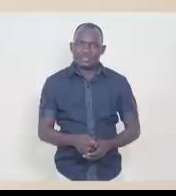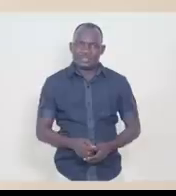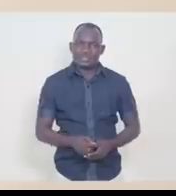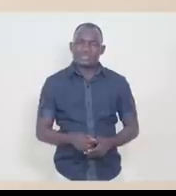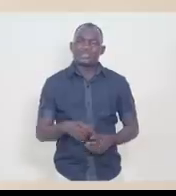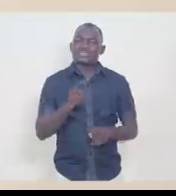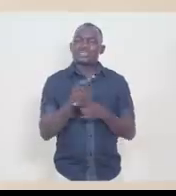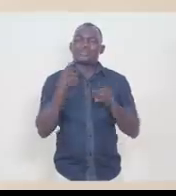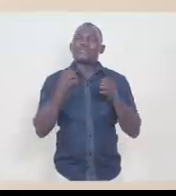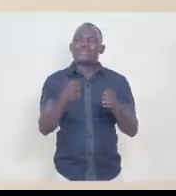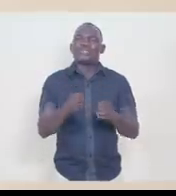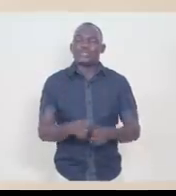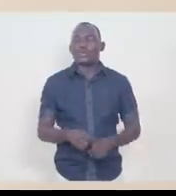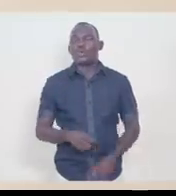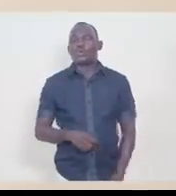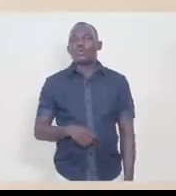An emergency.